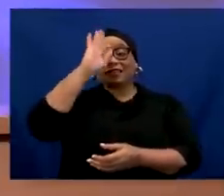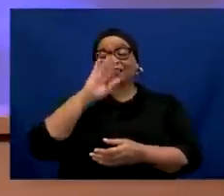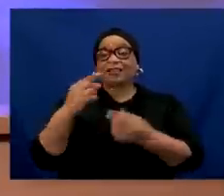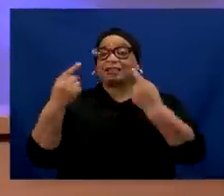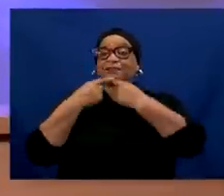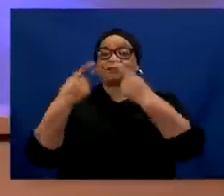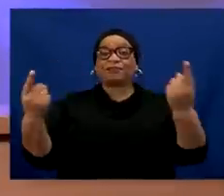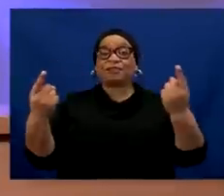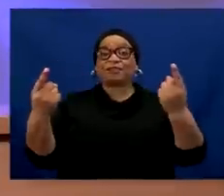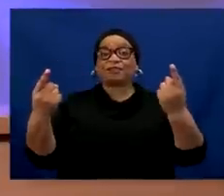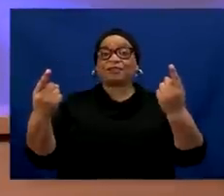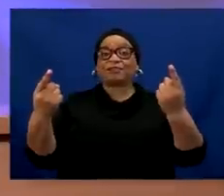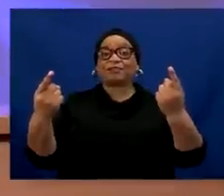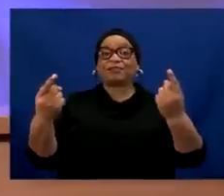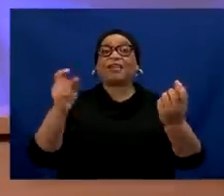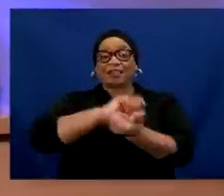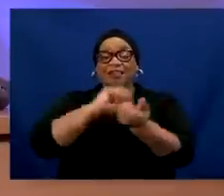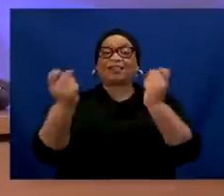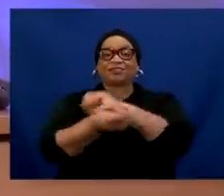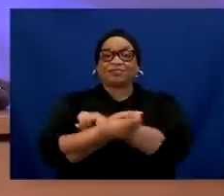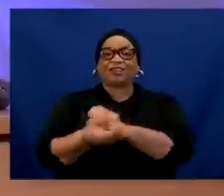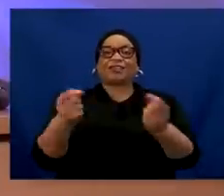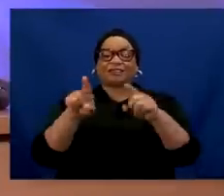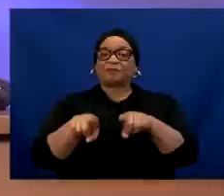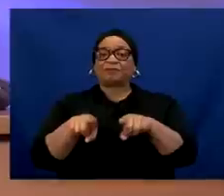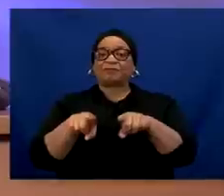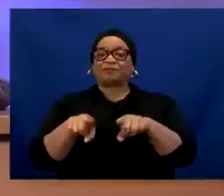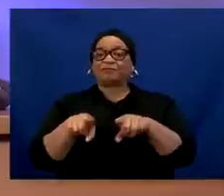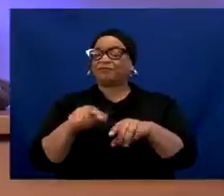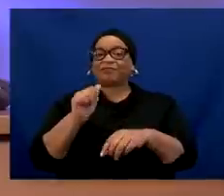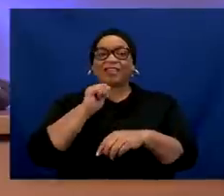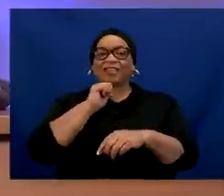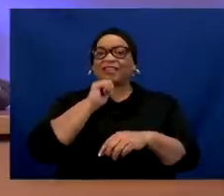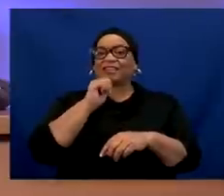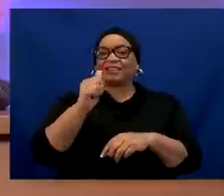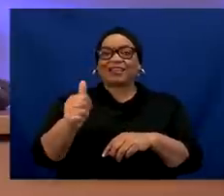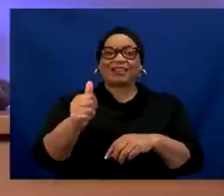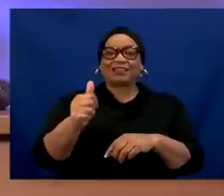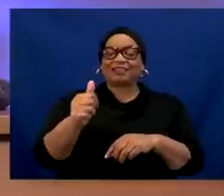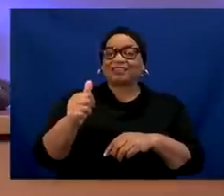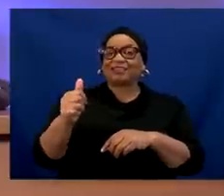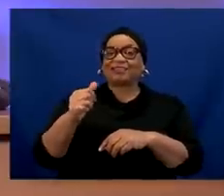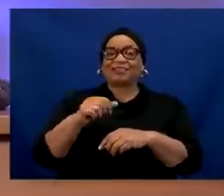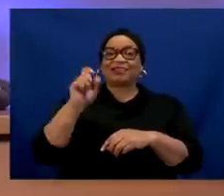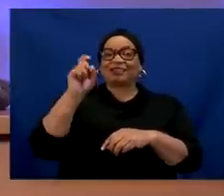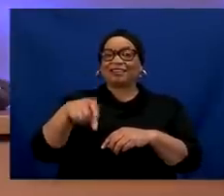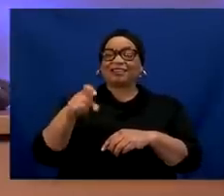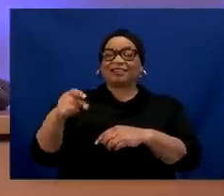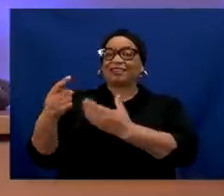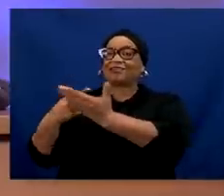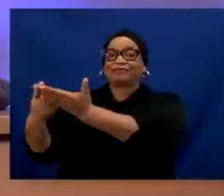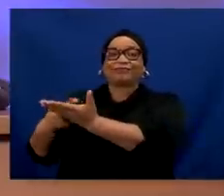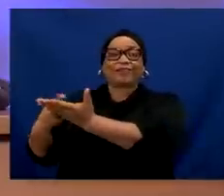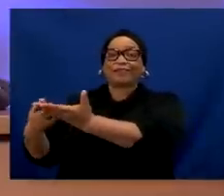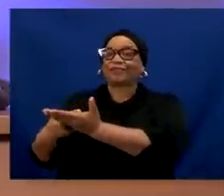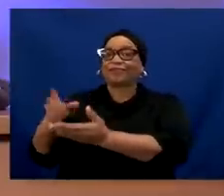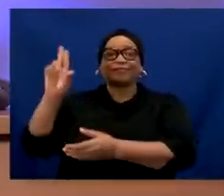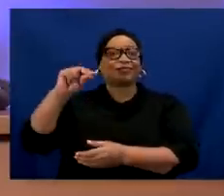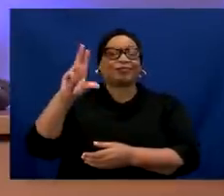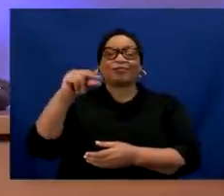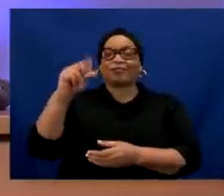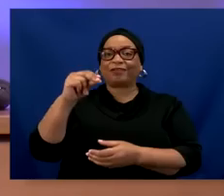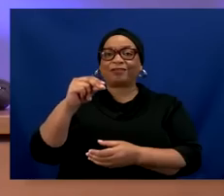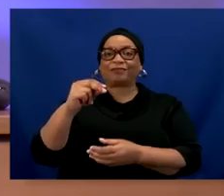things change. I said, your God does not need consensus. He just speaks and things